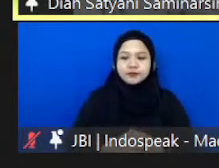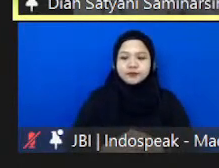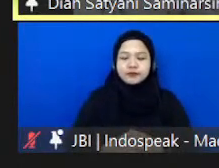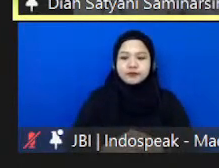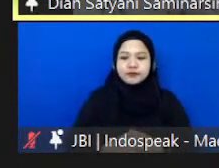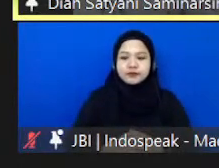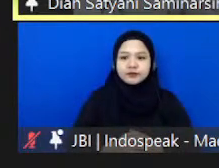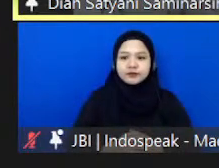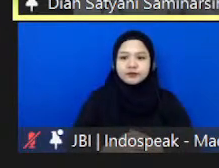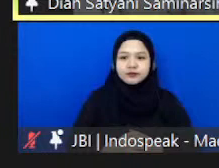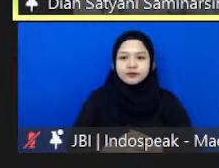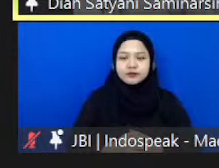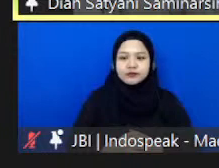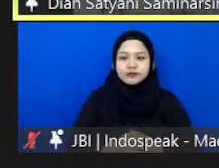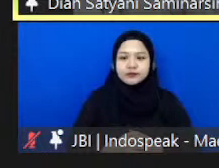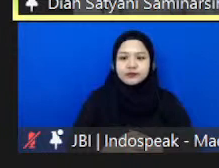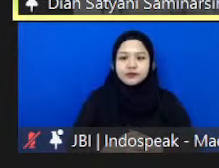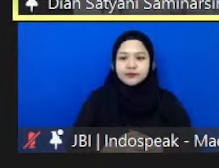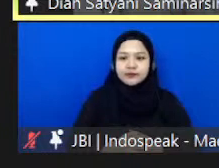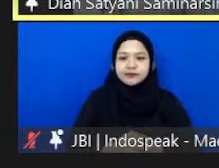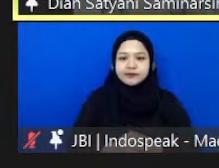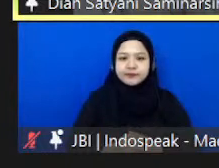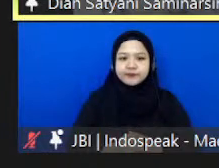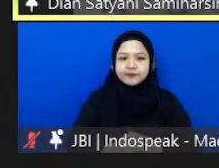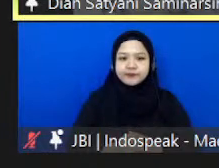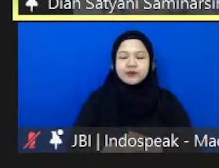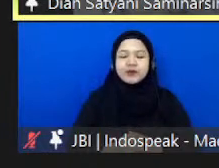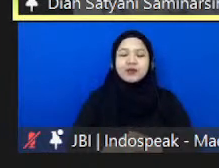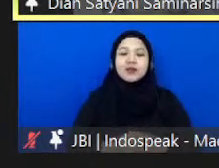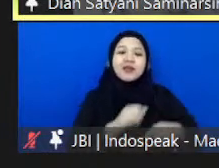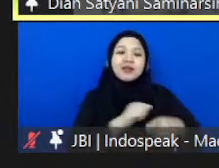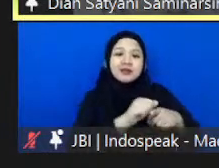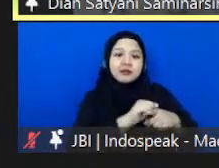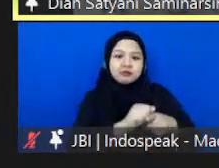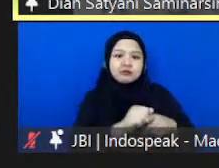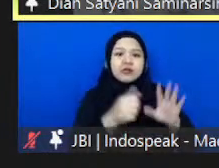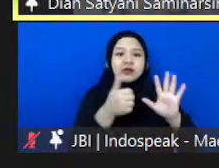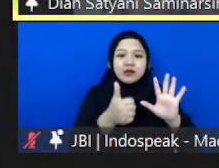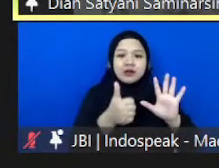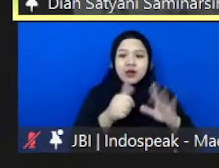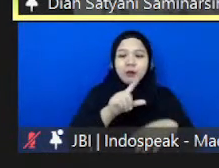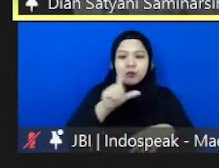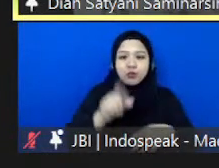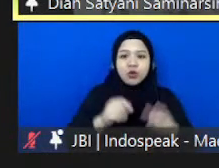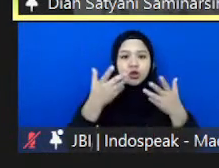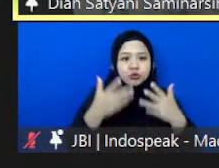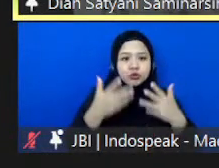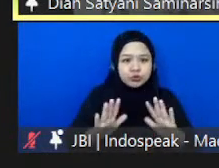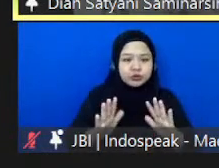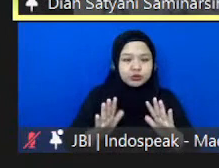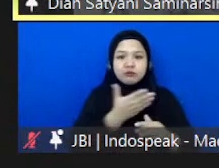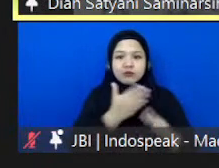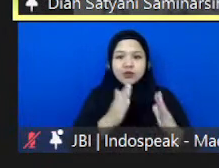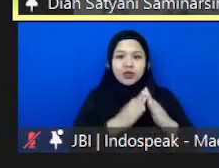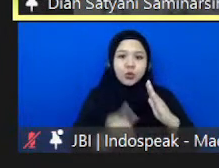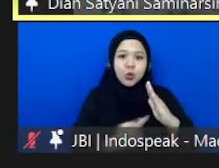In the end of the 6 months treatment, all close contact conduct self-isolation,